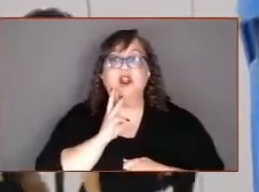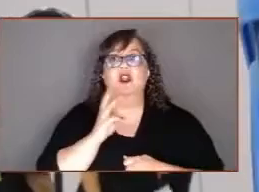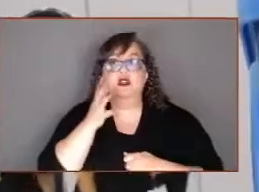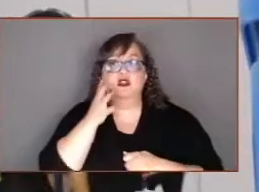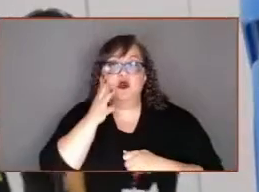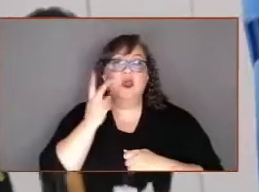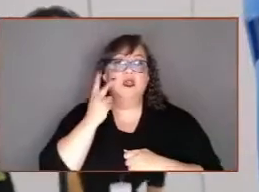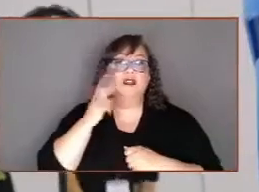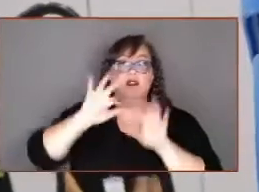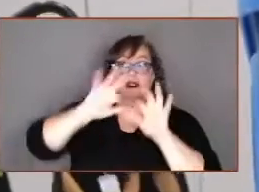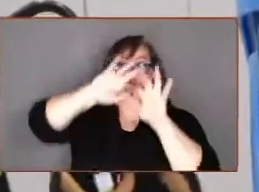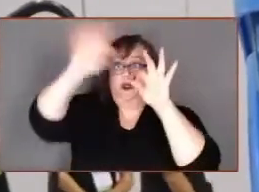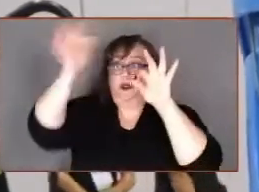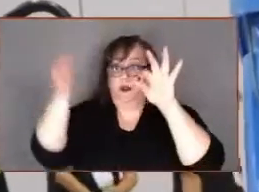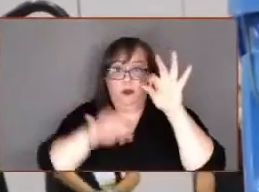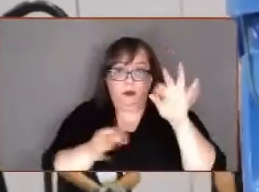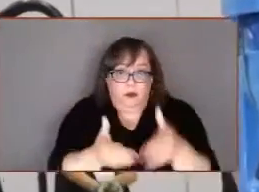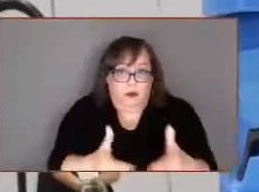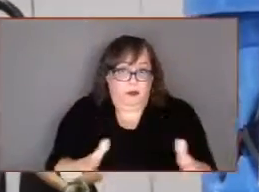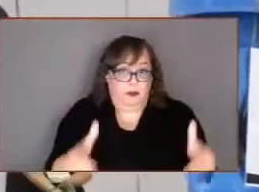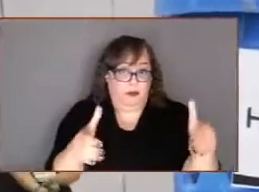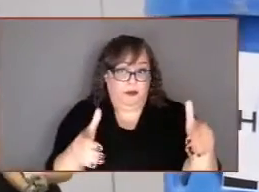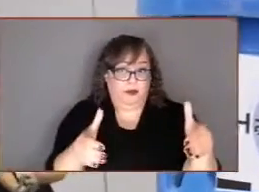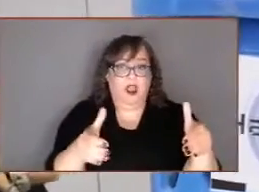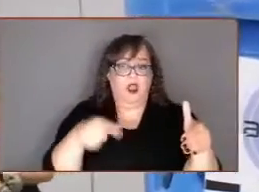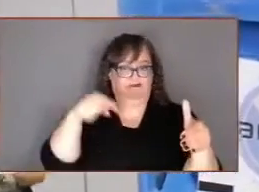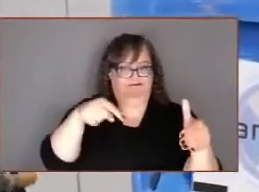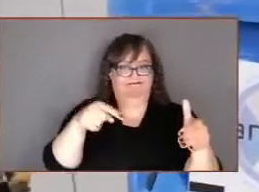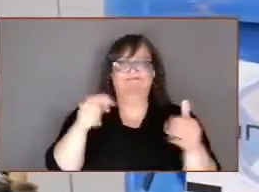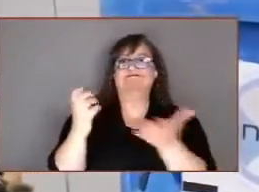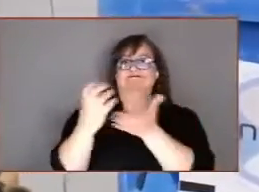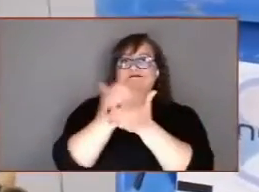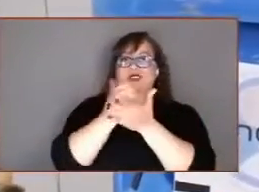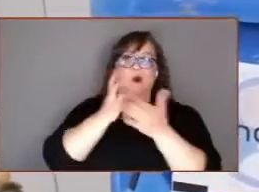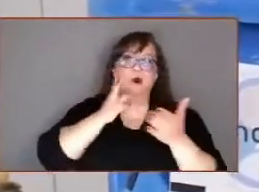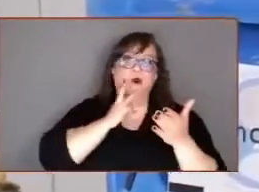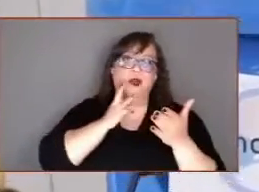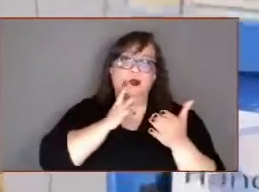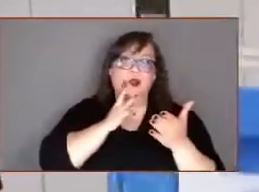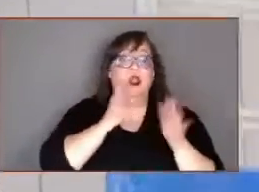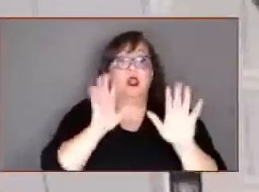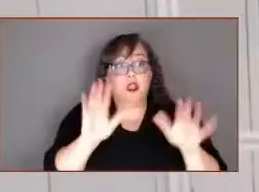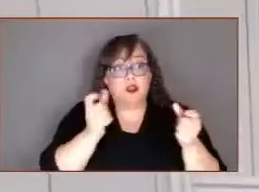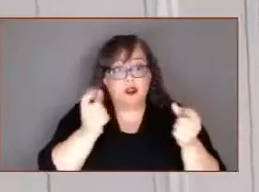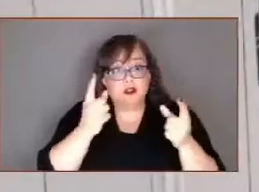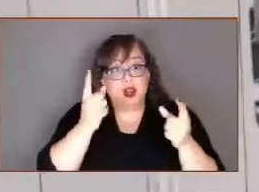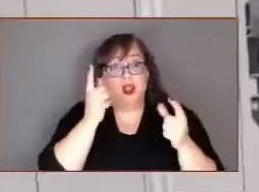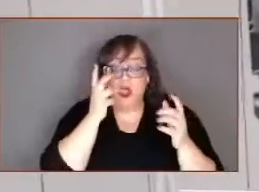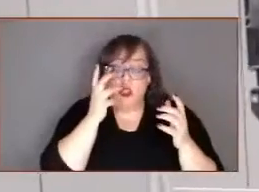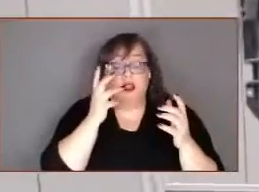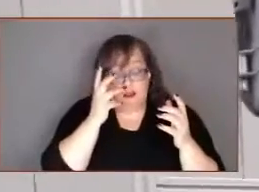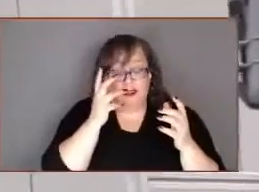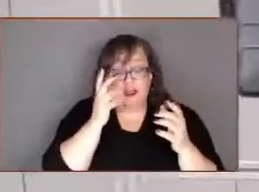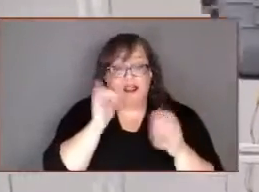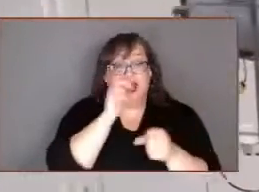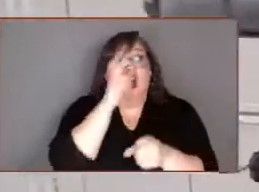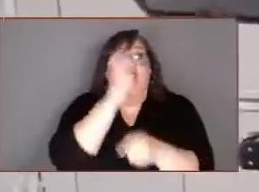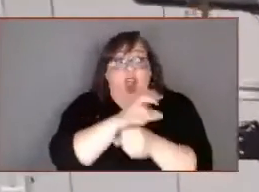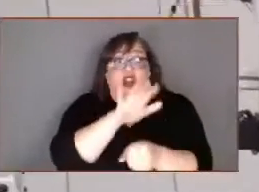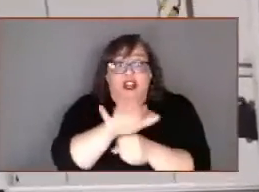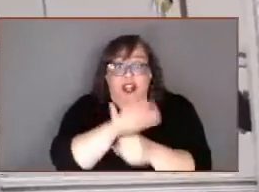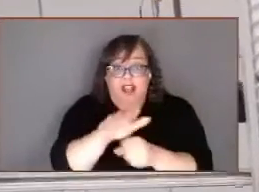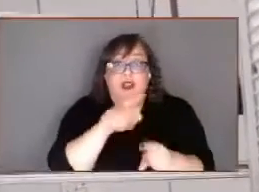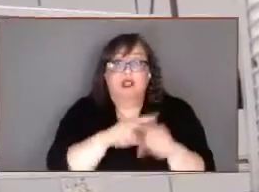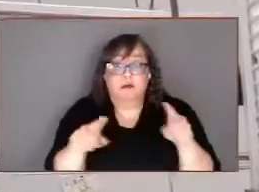into them. What's tricky about this challenge, if that's not hard enough, which that's hard, is hidden underneath